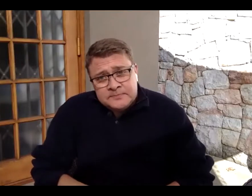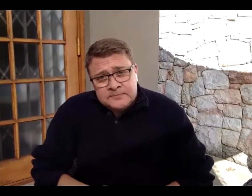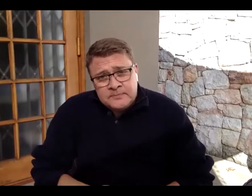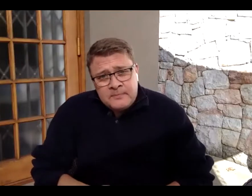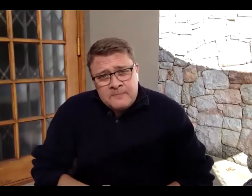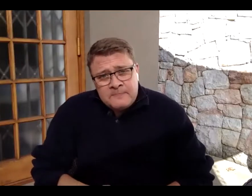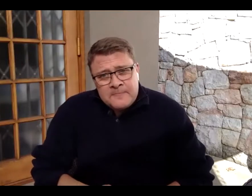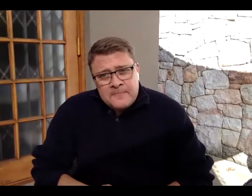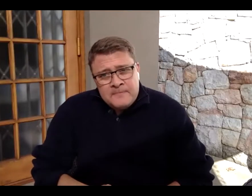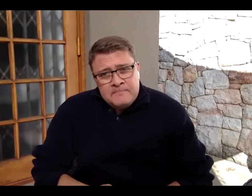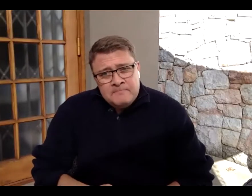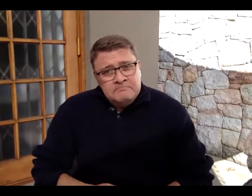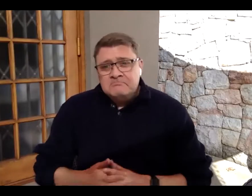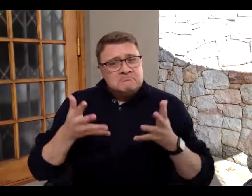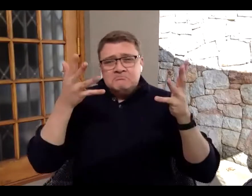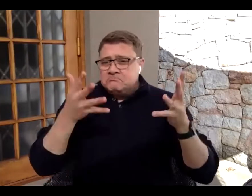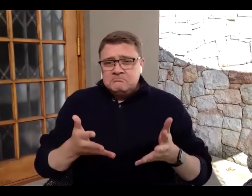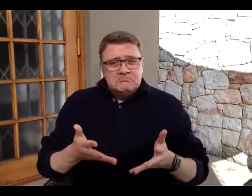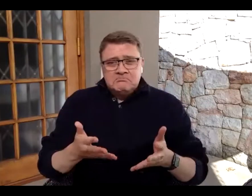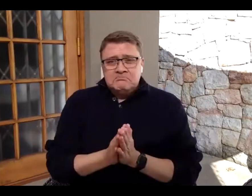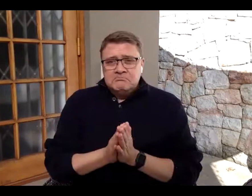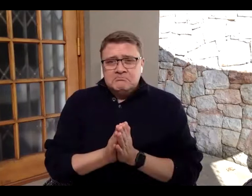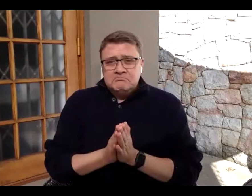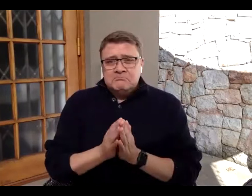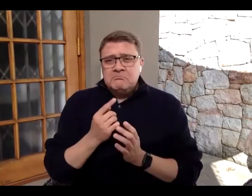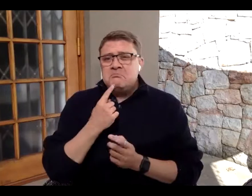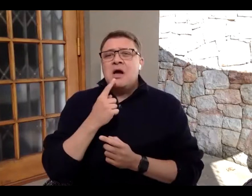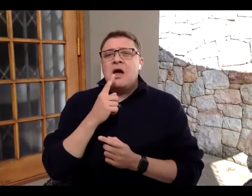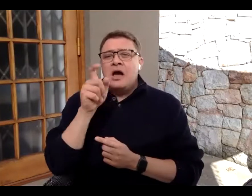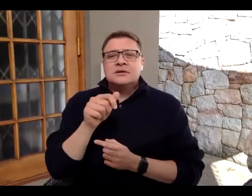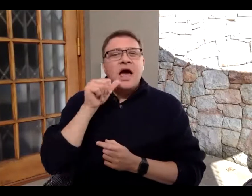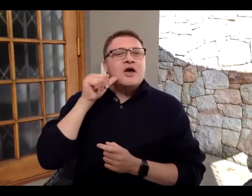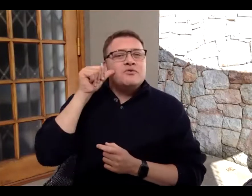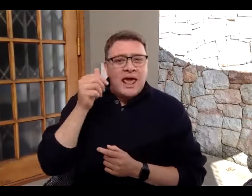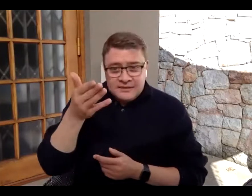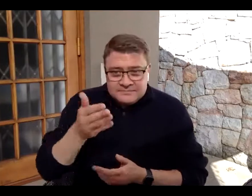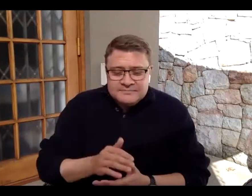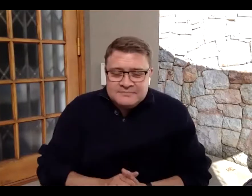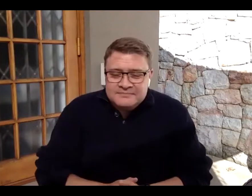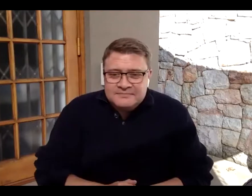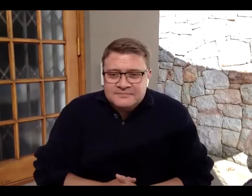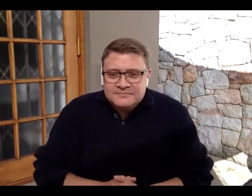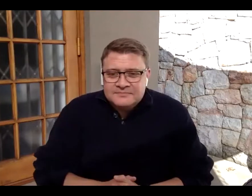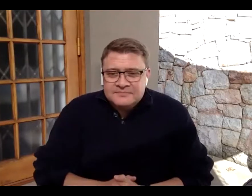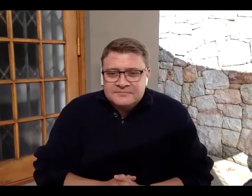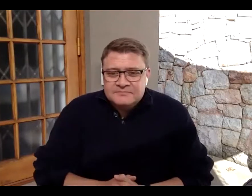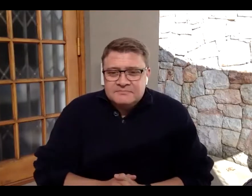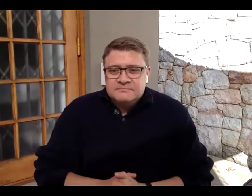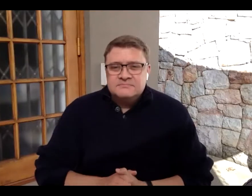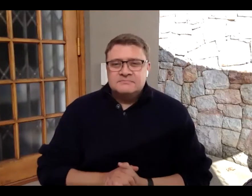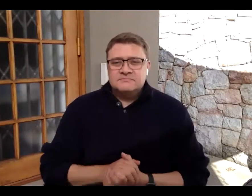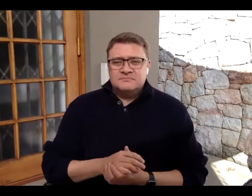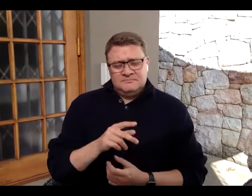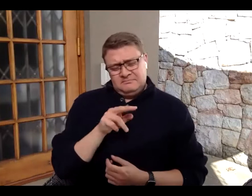And I think let's ask that question to Anne-Renee. Yes, I actually read that question